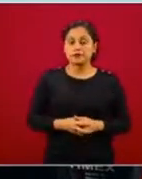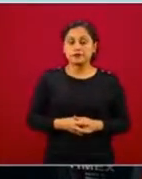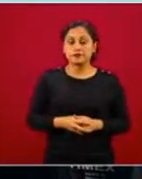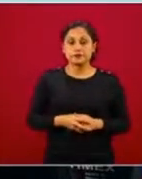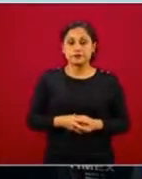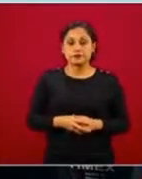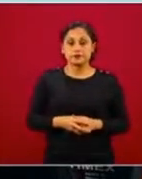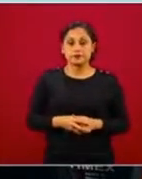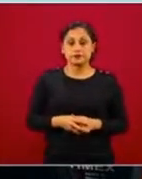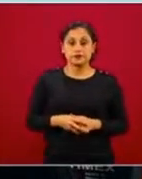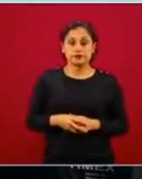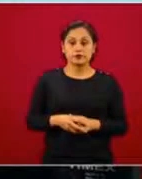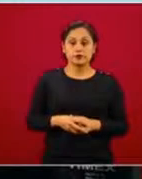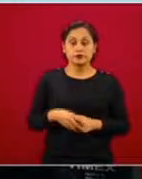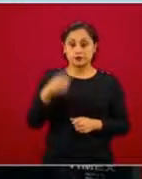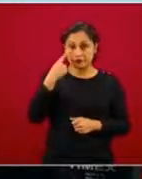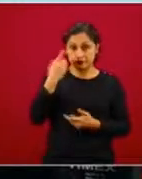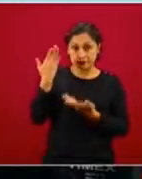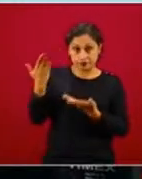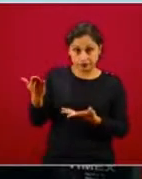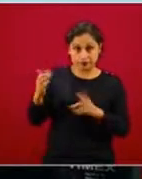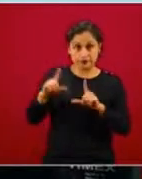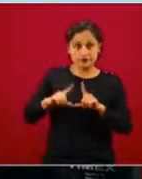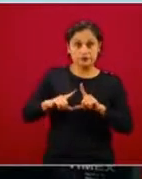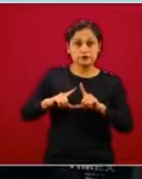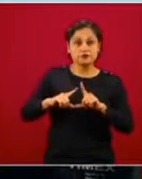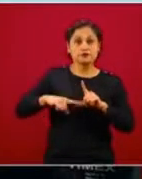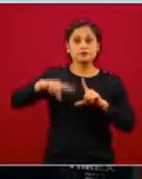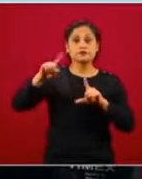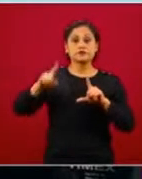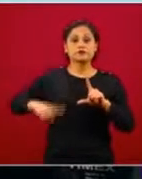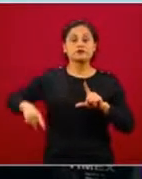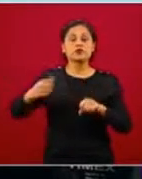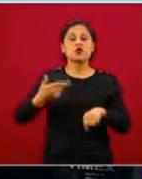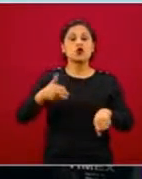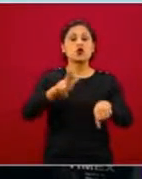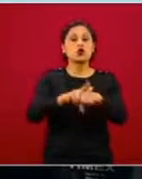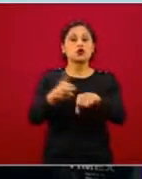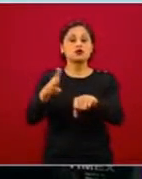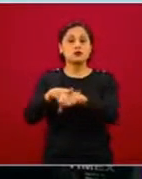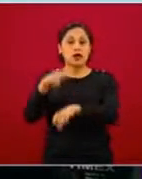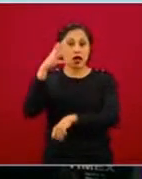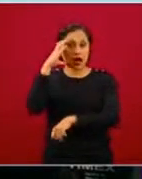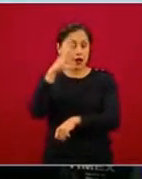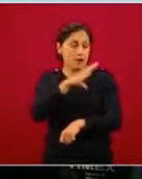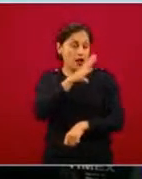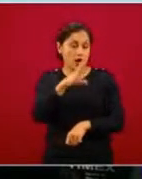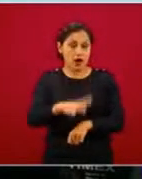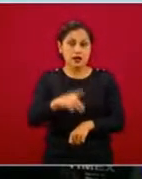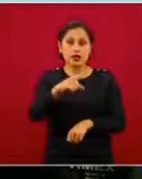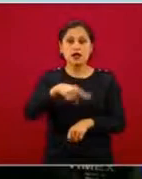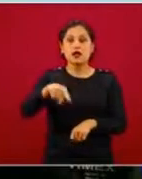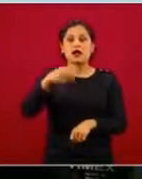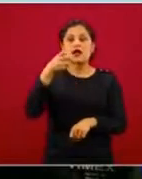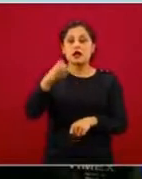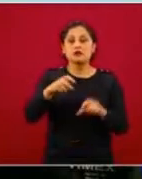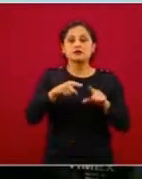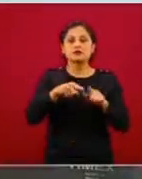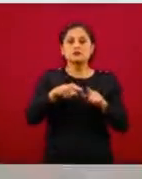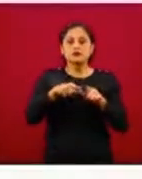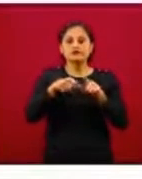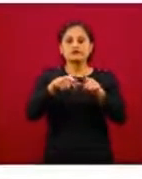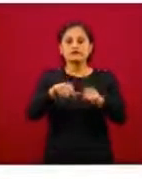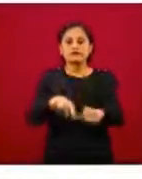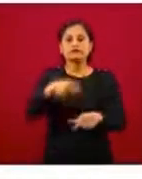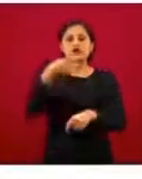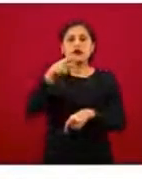go out in public. Estas son las hospitalizaciones en camas Here generales. are Han tenido una suerte hospitalizations for de general estabilización en beds. el tiempo, We pero can see continúan this over